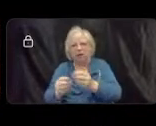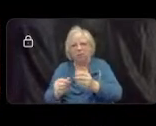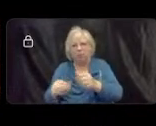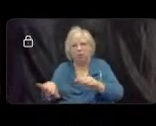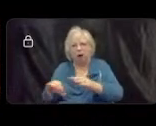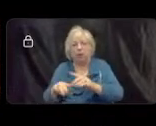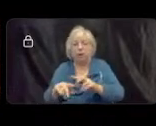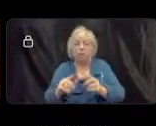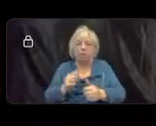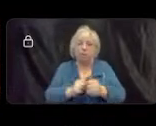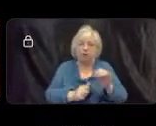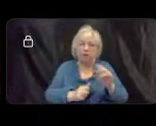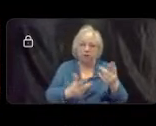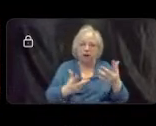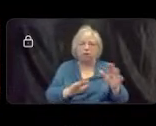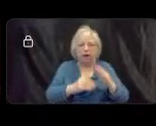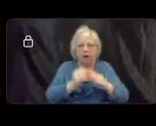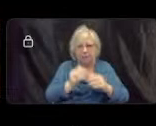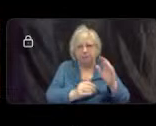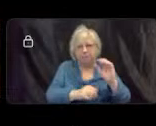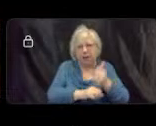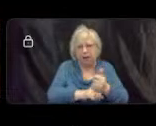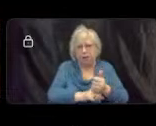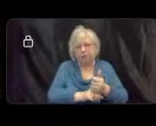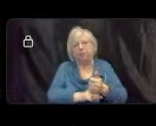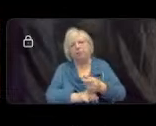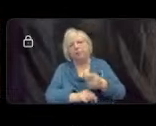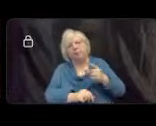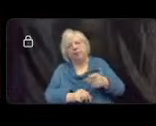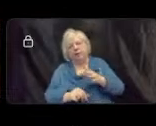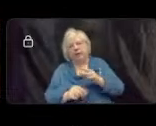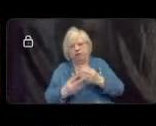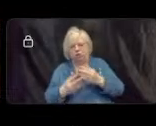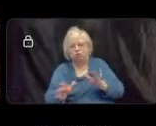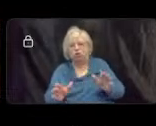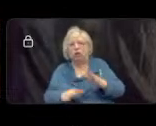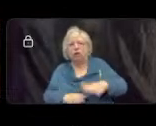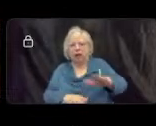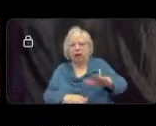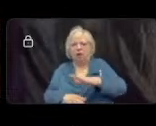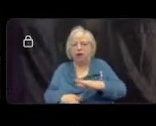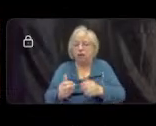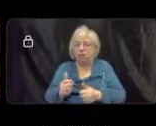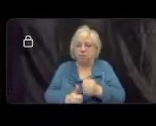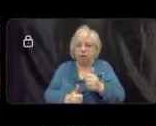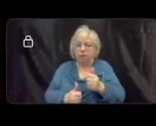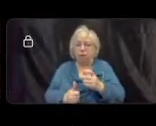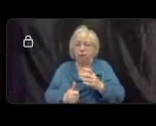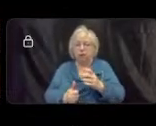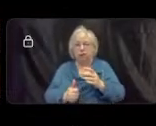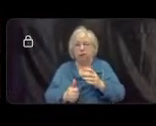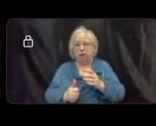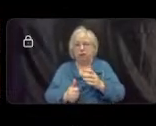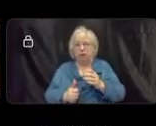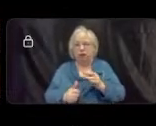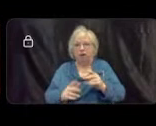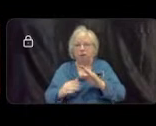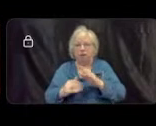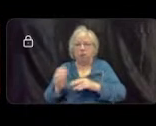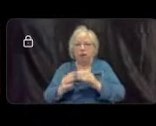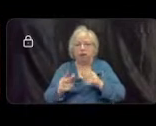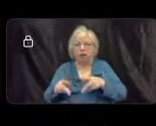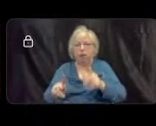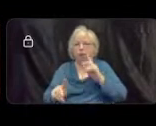the majority of it is developed. In this general area, most of the building permits for